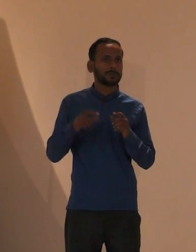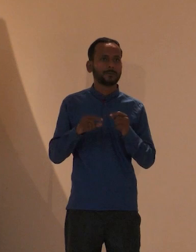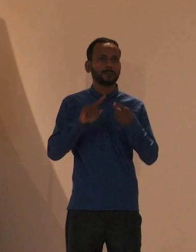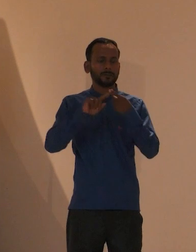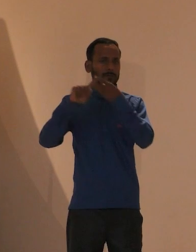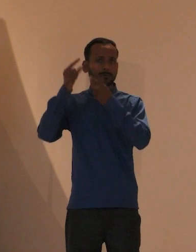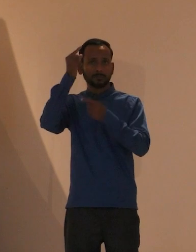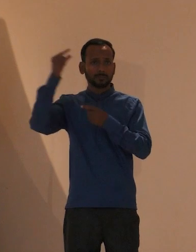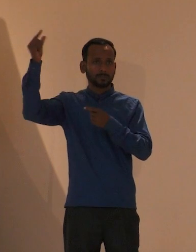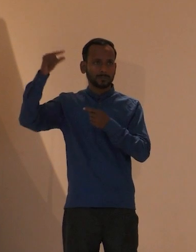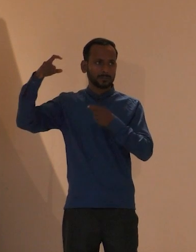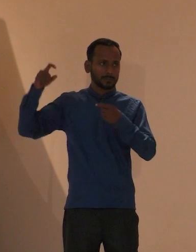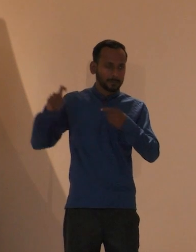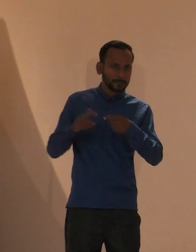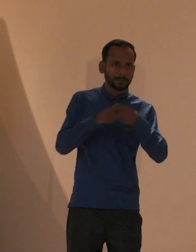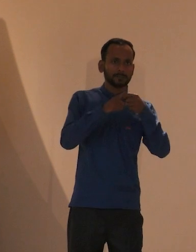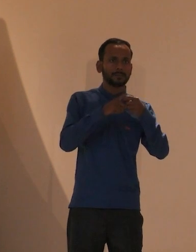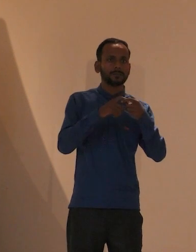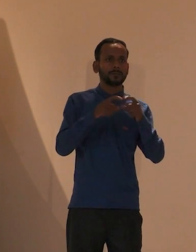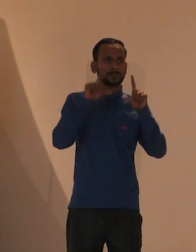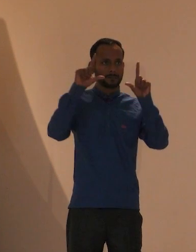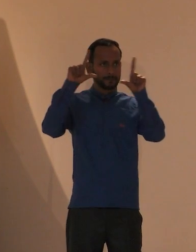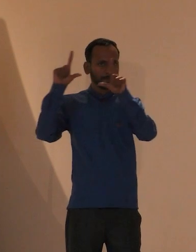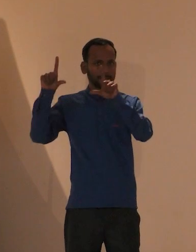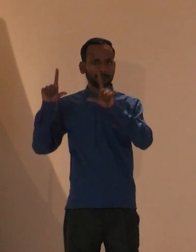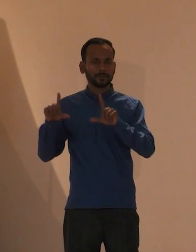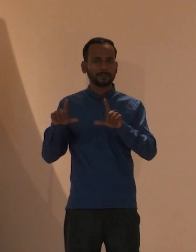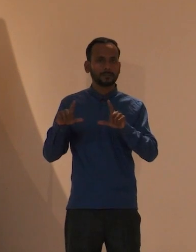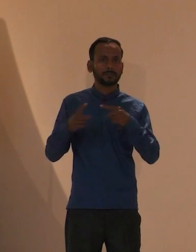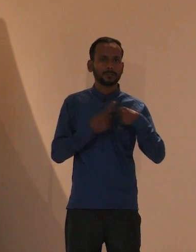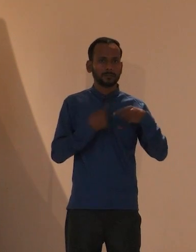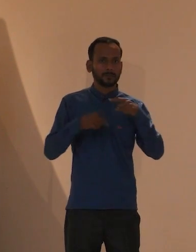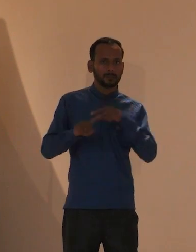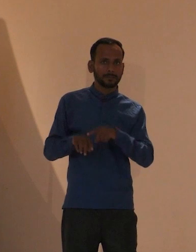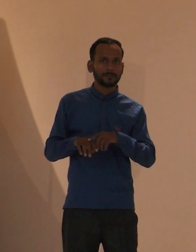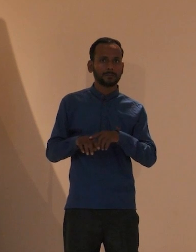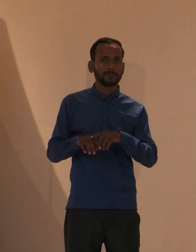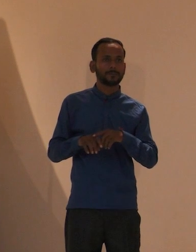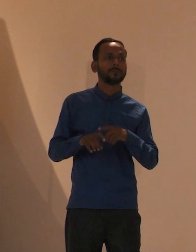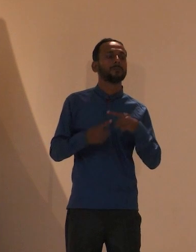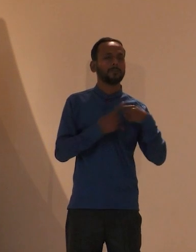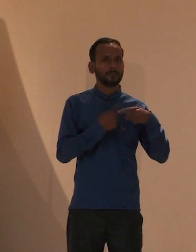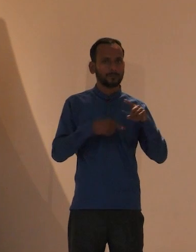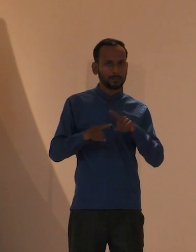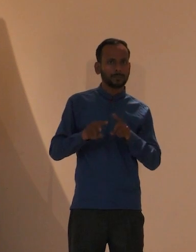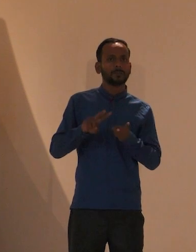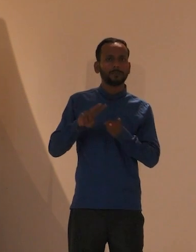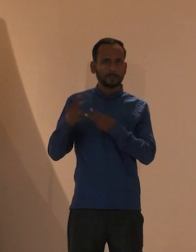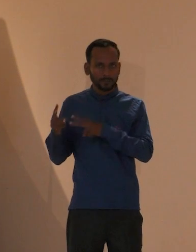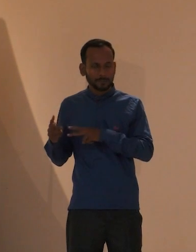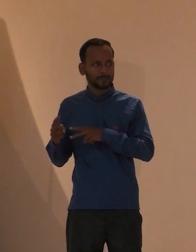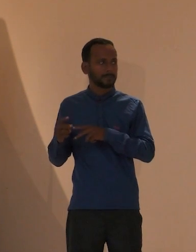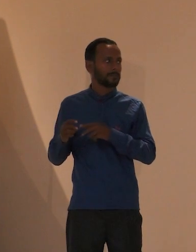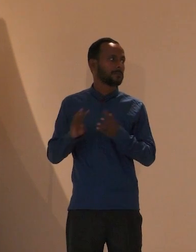that we had to make, the artist had to make this image of baby Jesus or Christ crucified or the Virgin